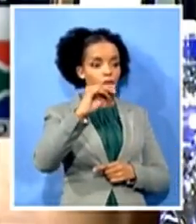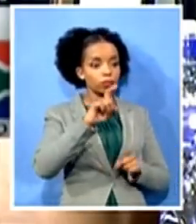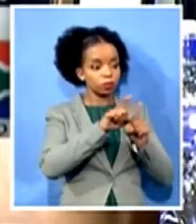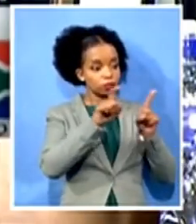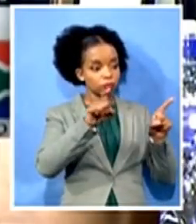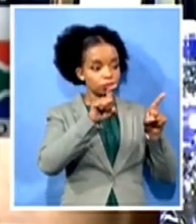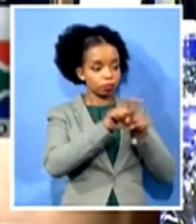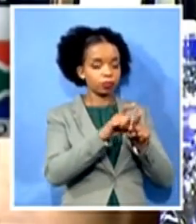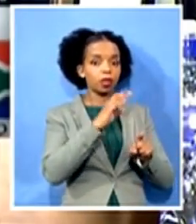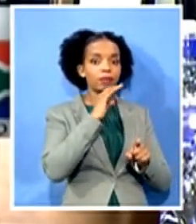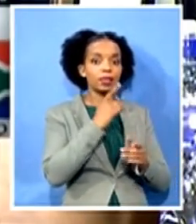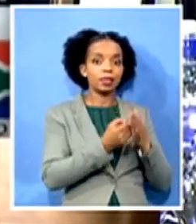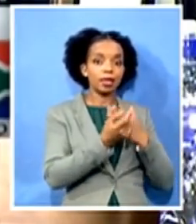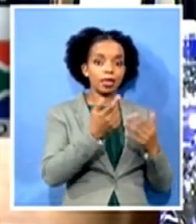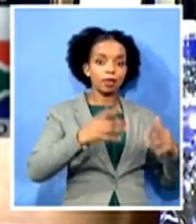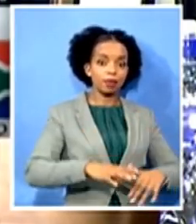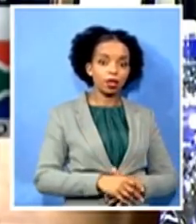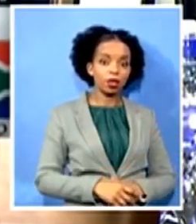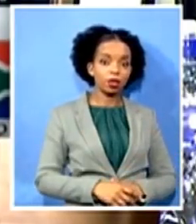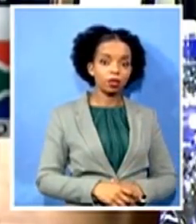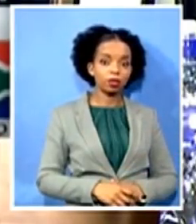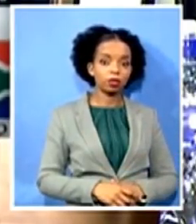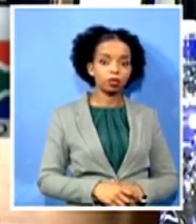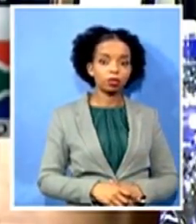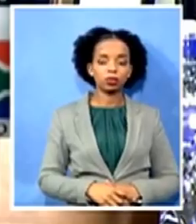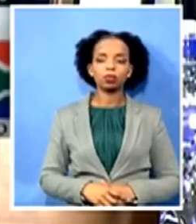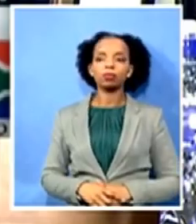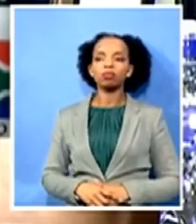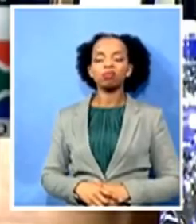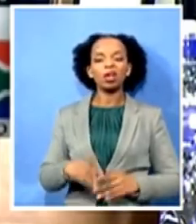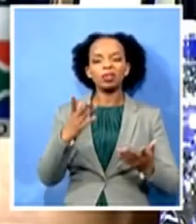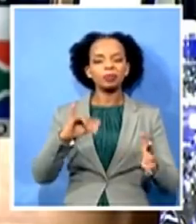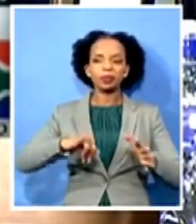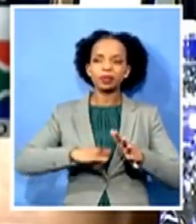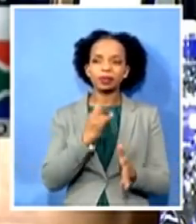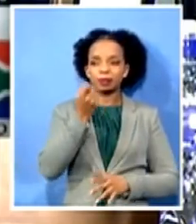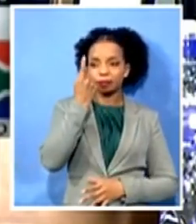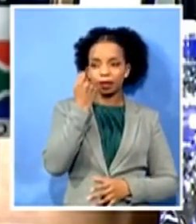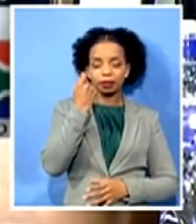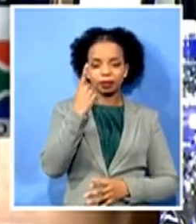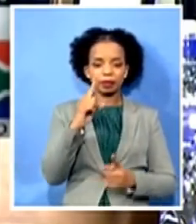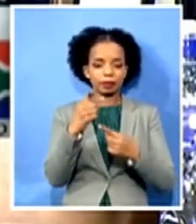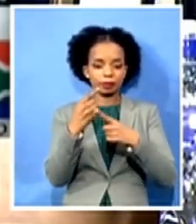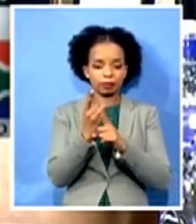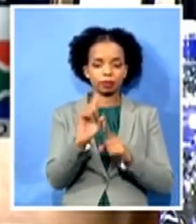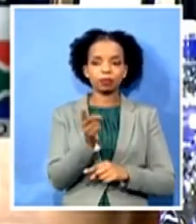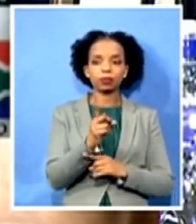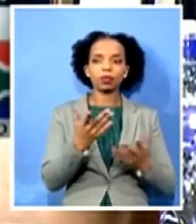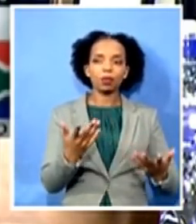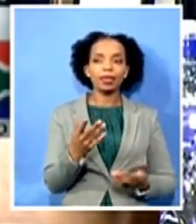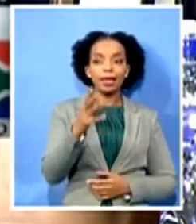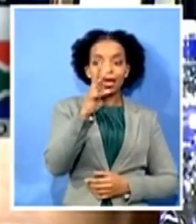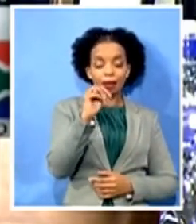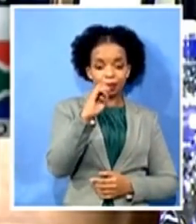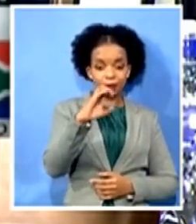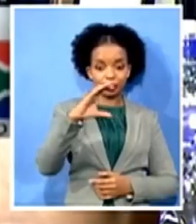To just set the record straight, ESCO is attended by both the MEC and the executive. But in